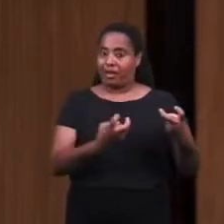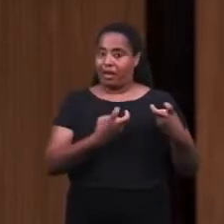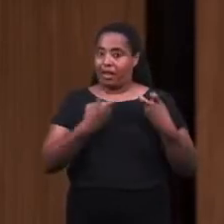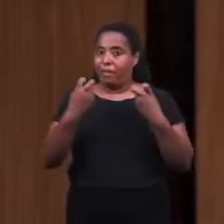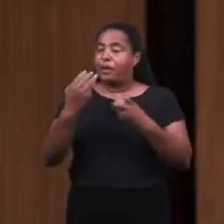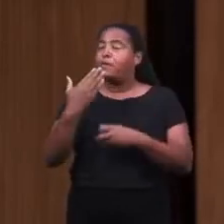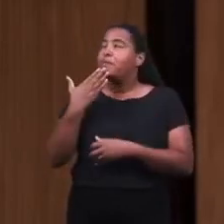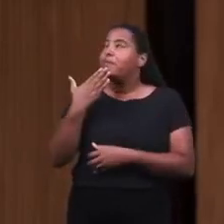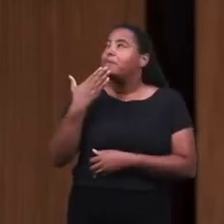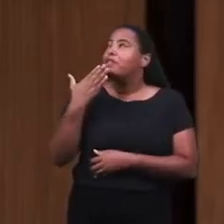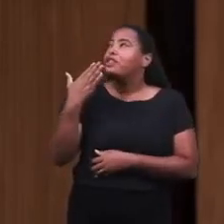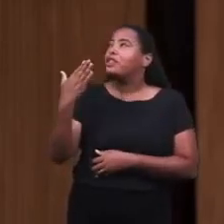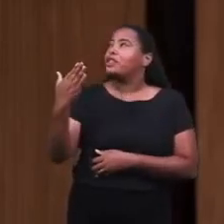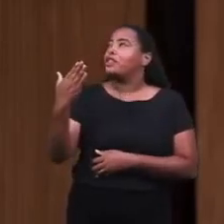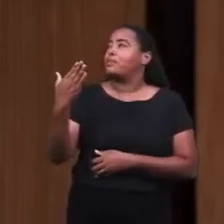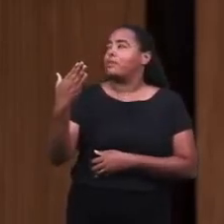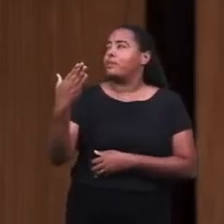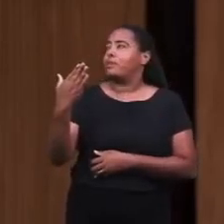of Jesus.